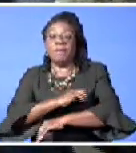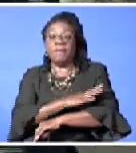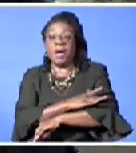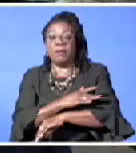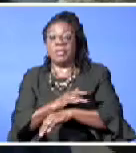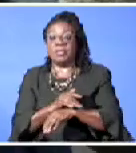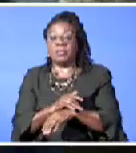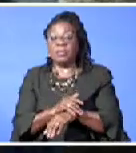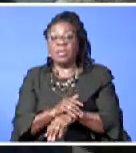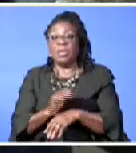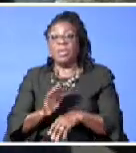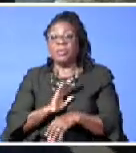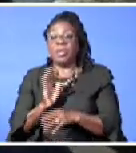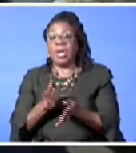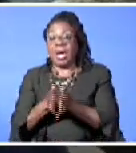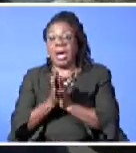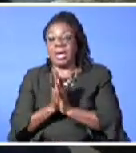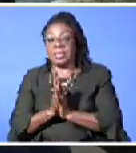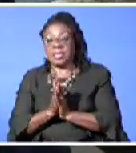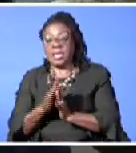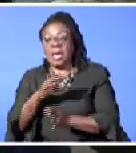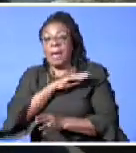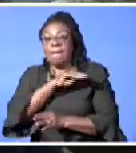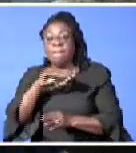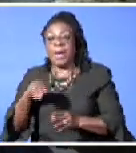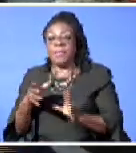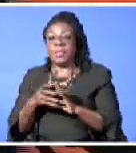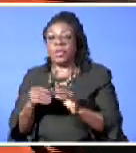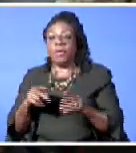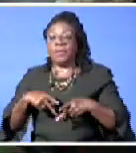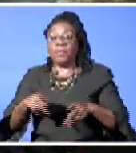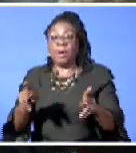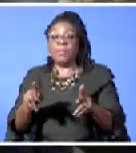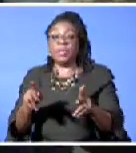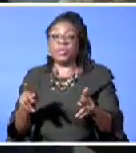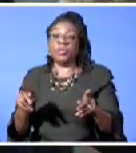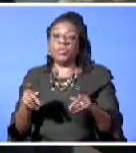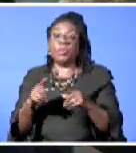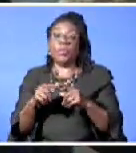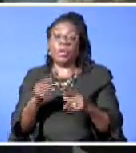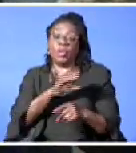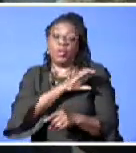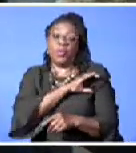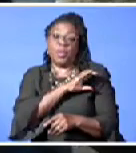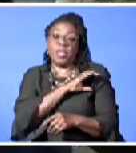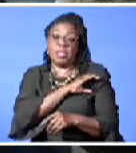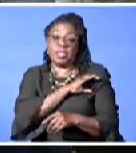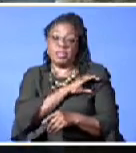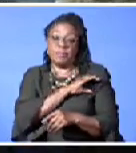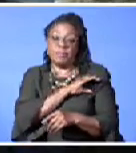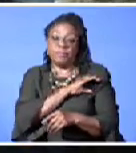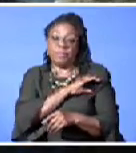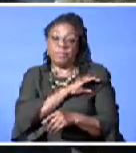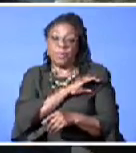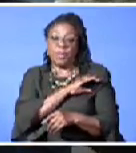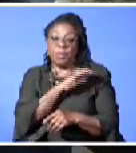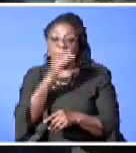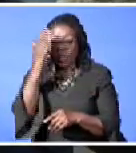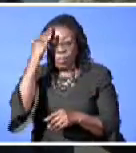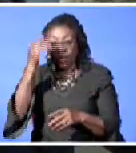hotlines. We're asking members of the public to report. The police are not going to know of all of